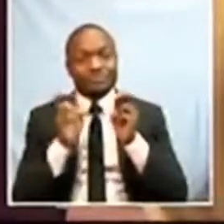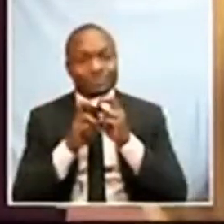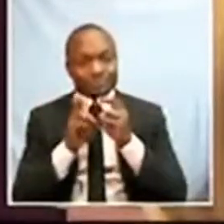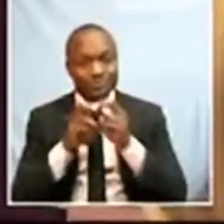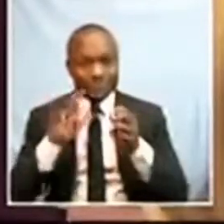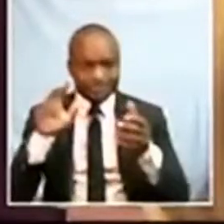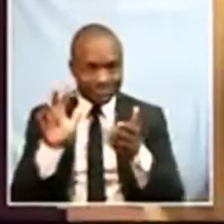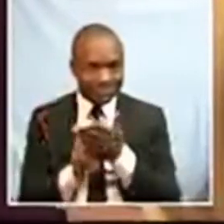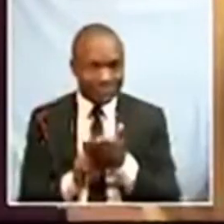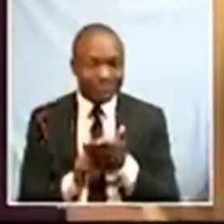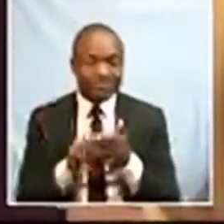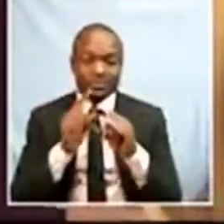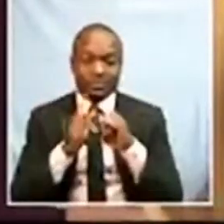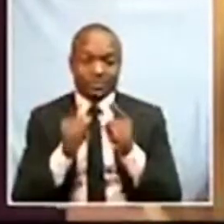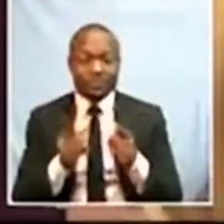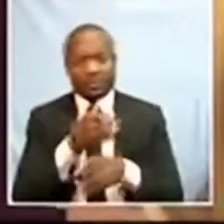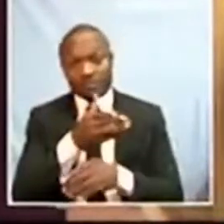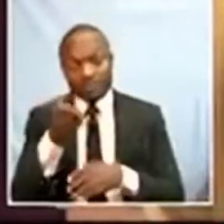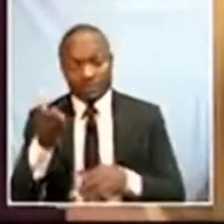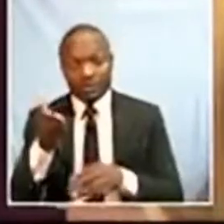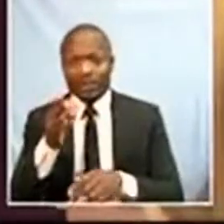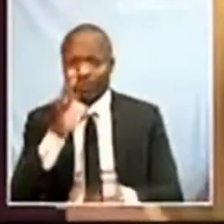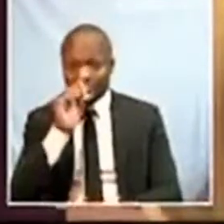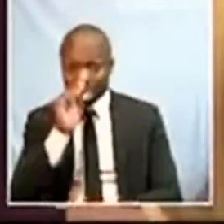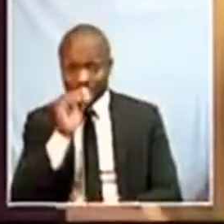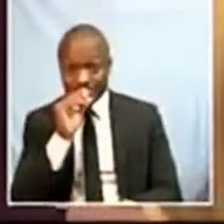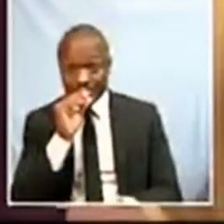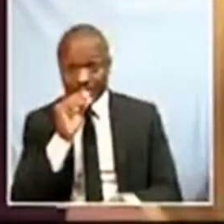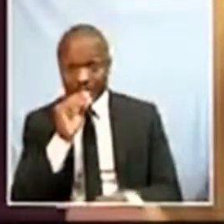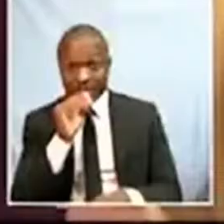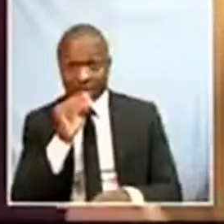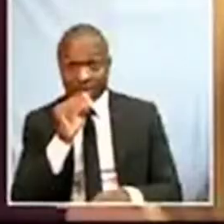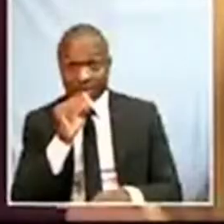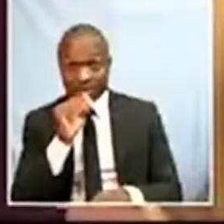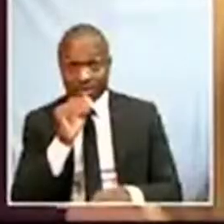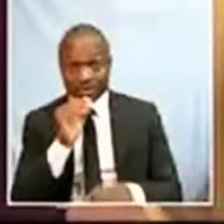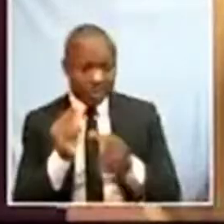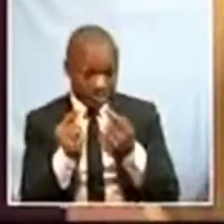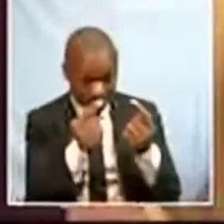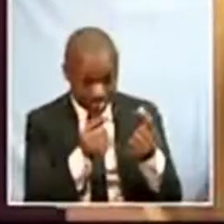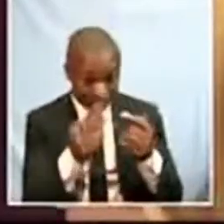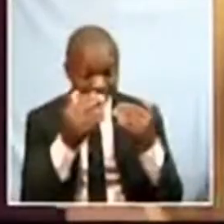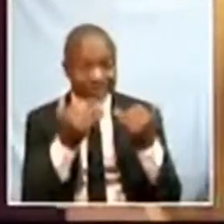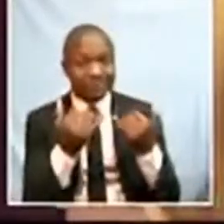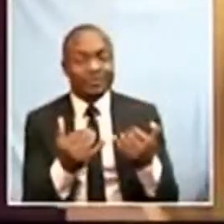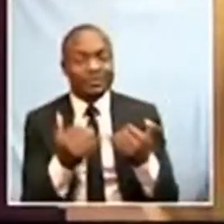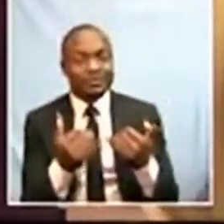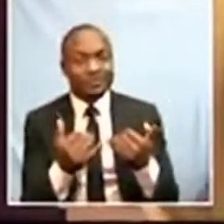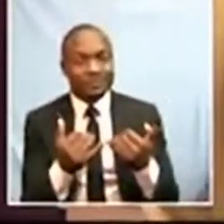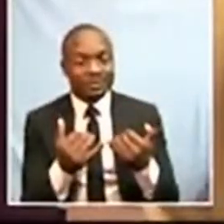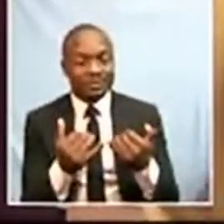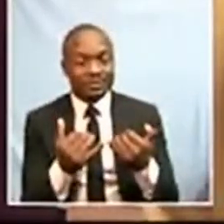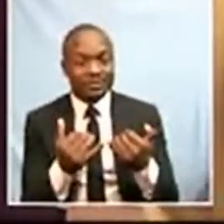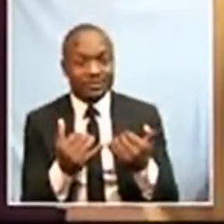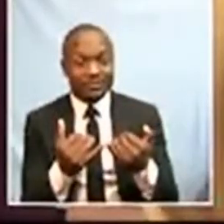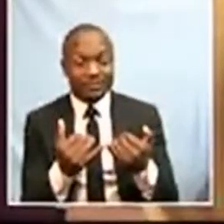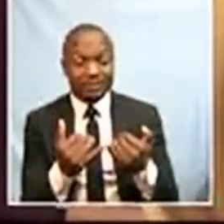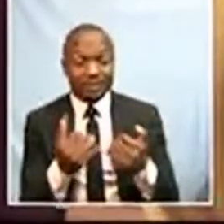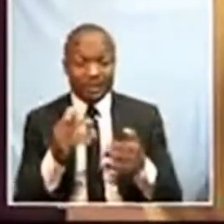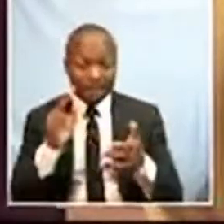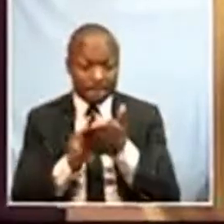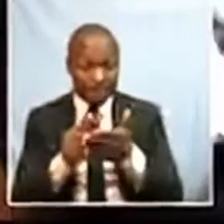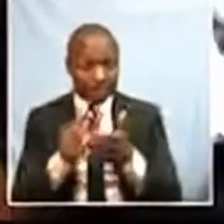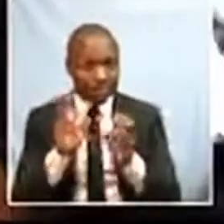signed, but there was speak to the current status. Yes, the current status. Yes. Upon signing